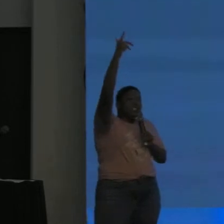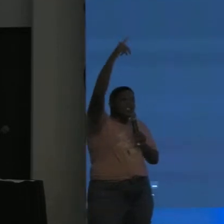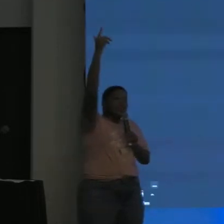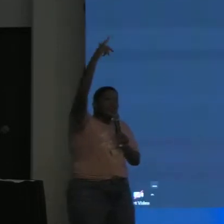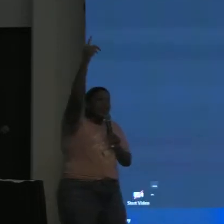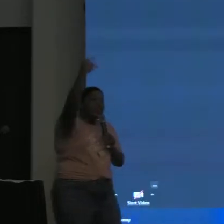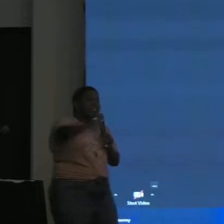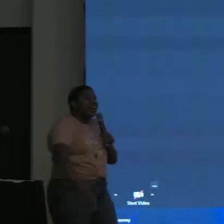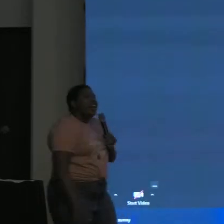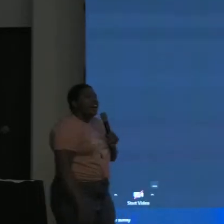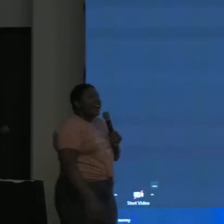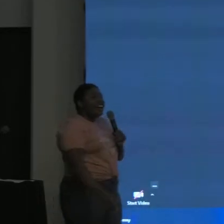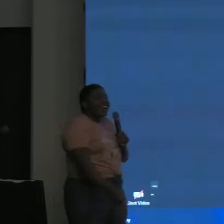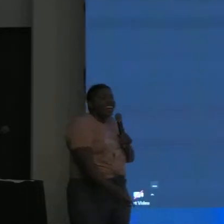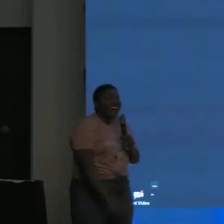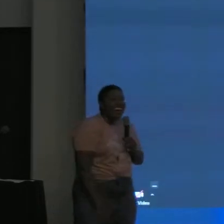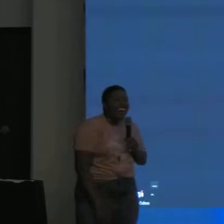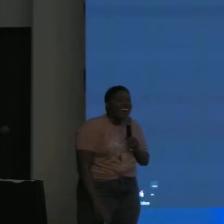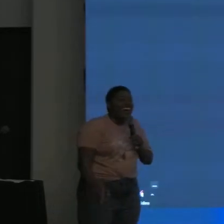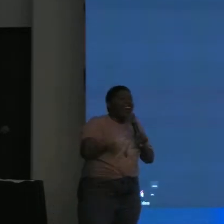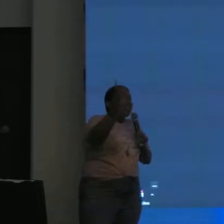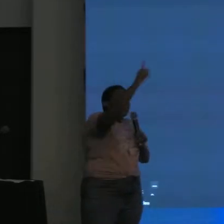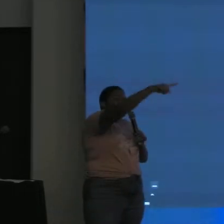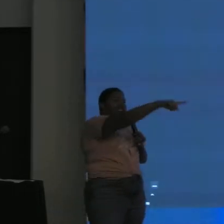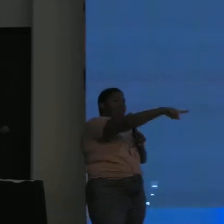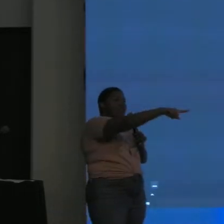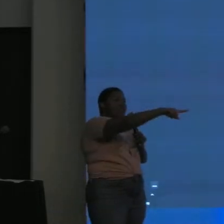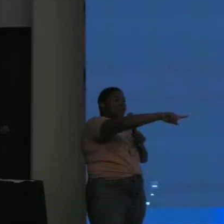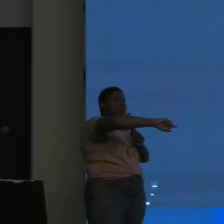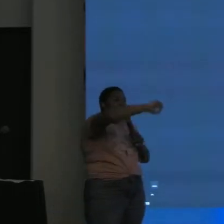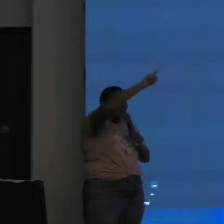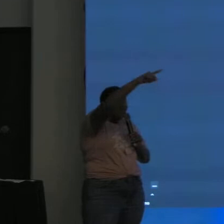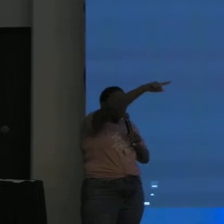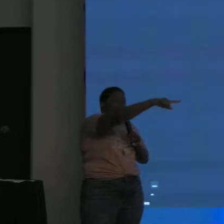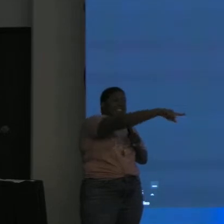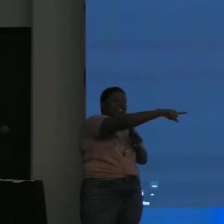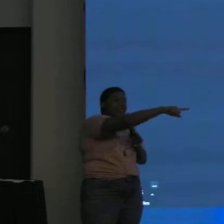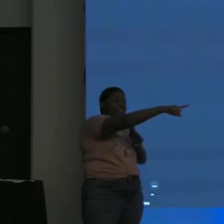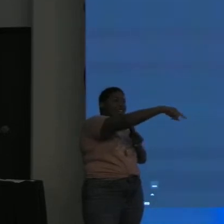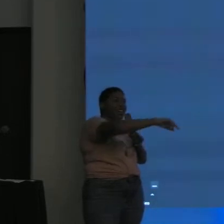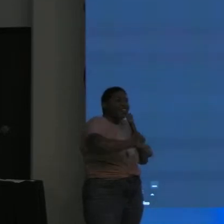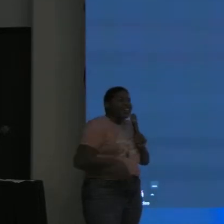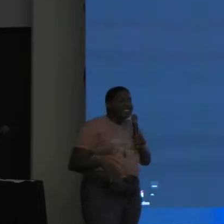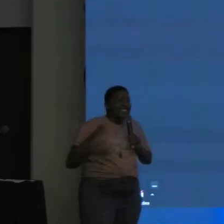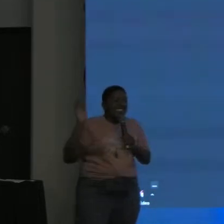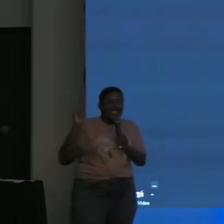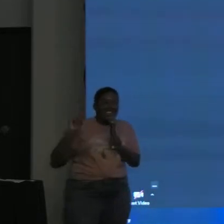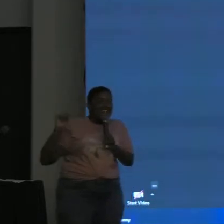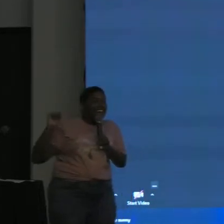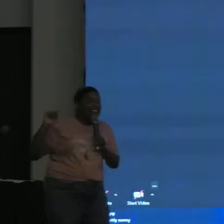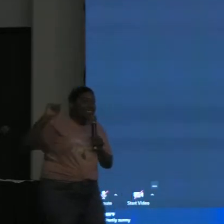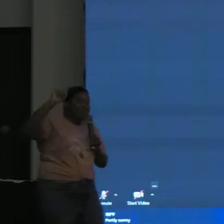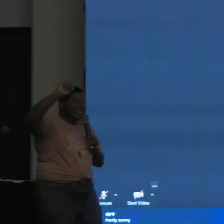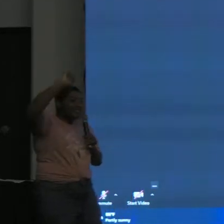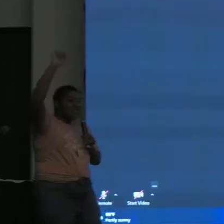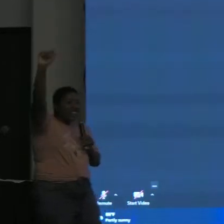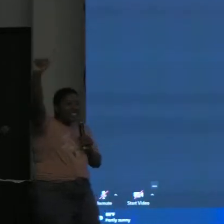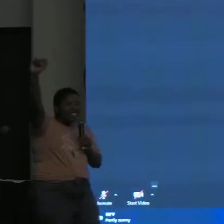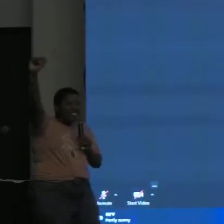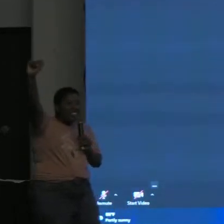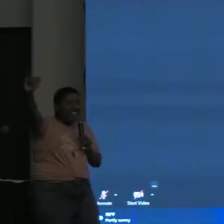the ones and twos. And the one snapping over there with the gold bracelet over there, that's Selena, our